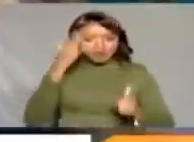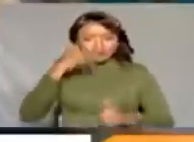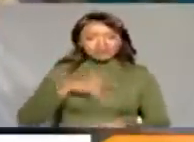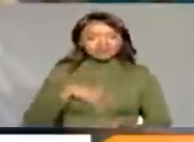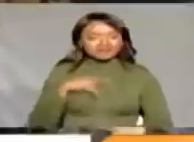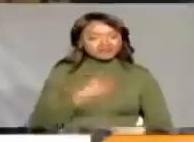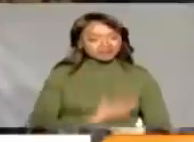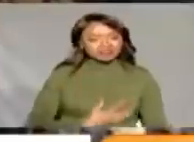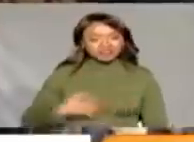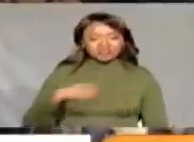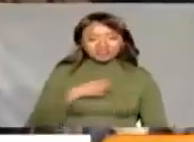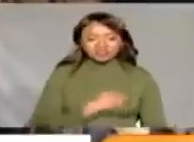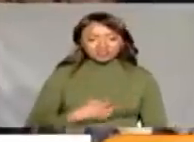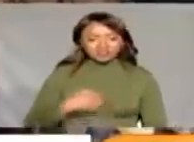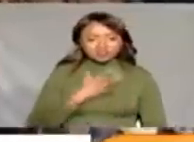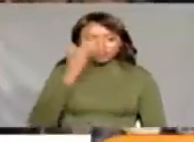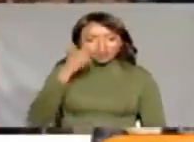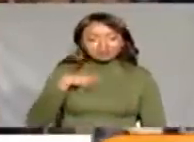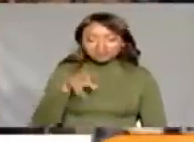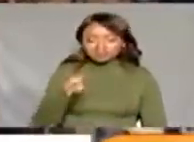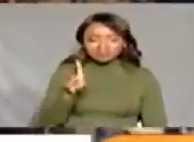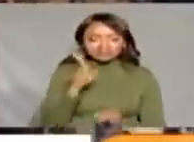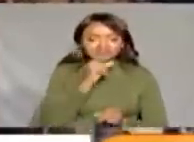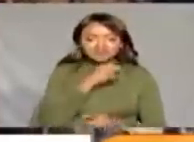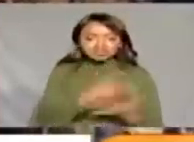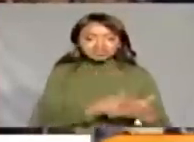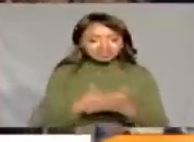feelings. Nimepata mtoto